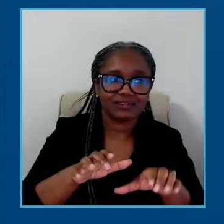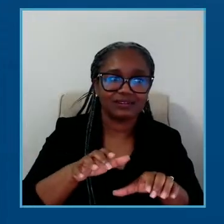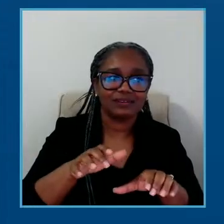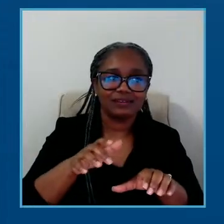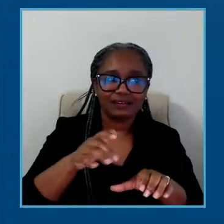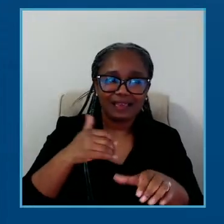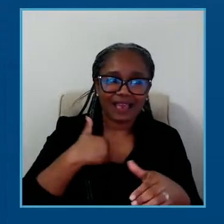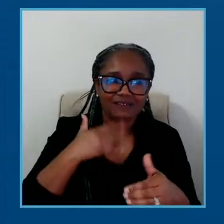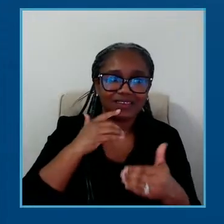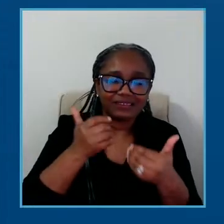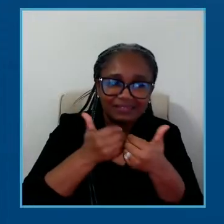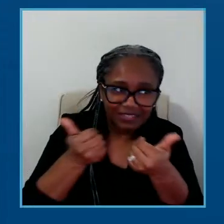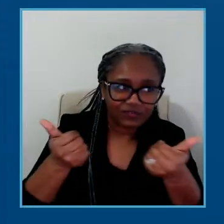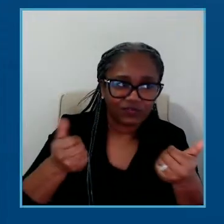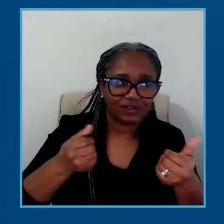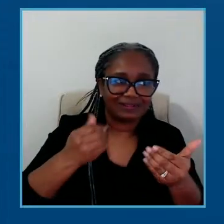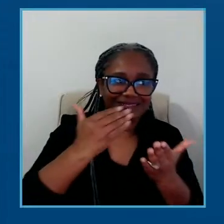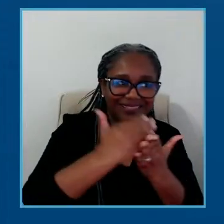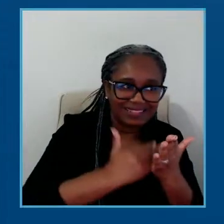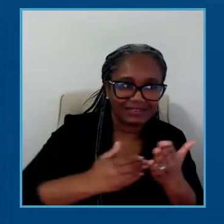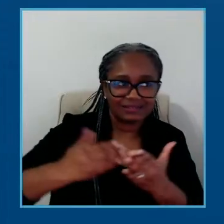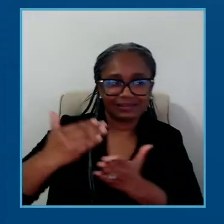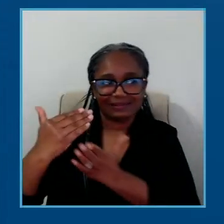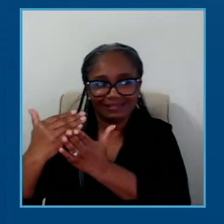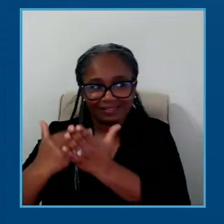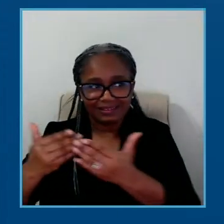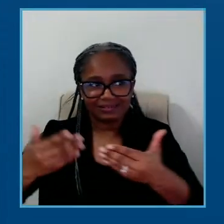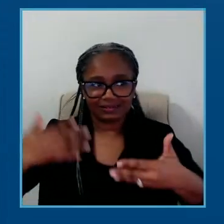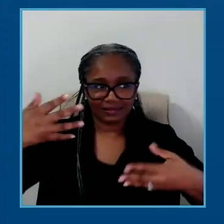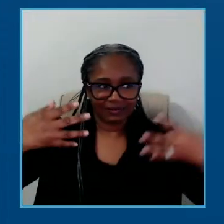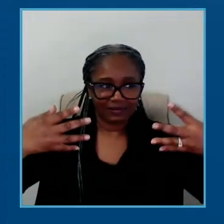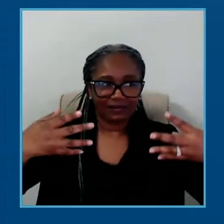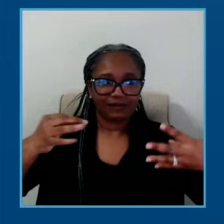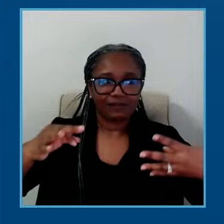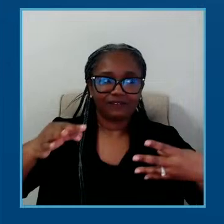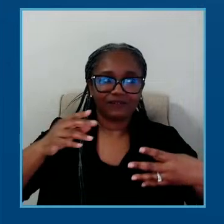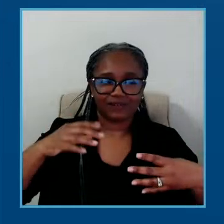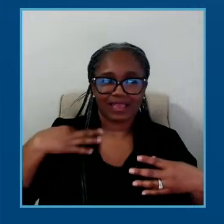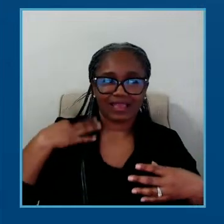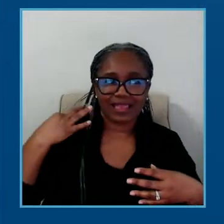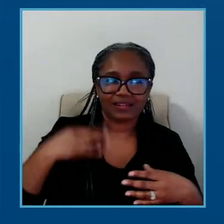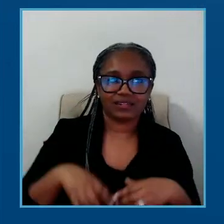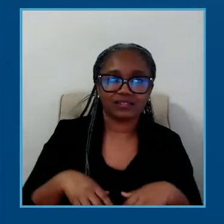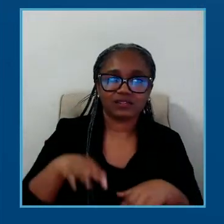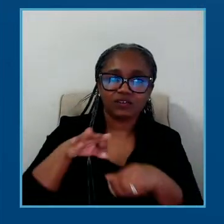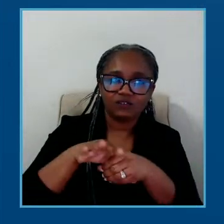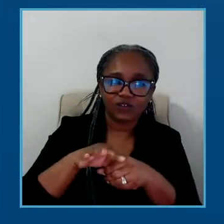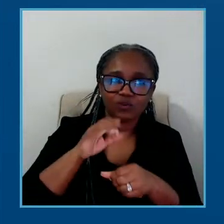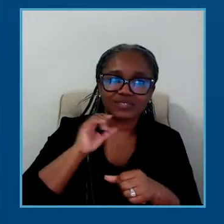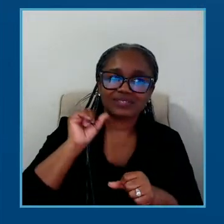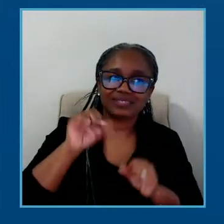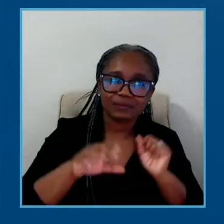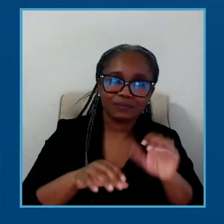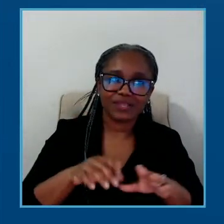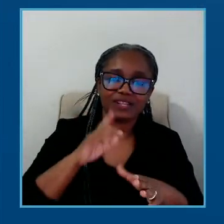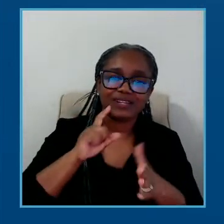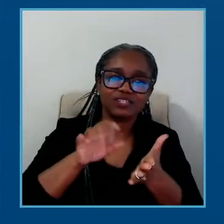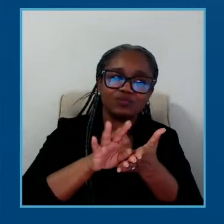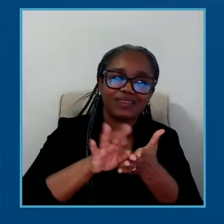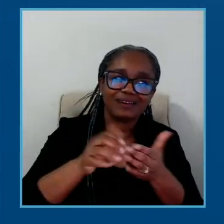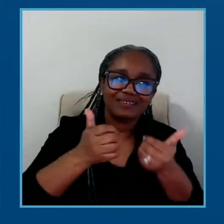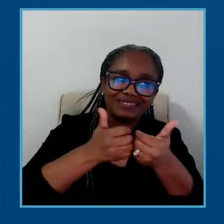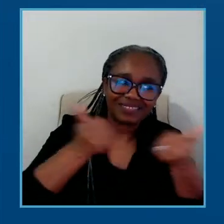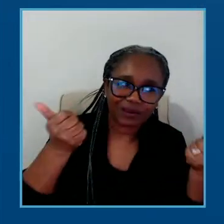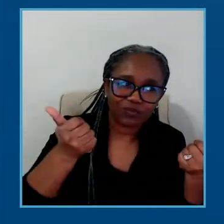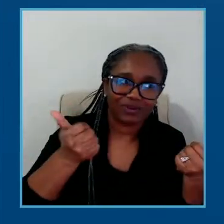matter. Honorable chairpersons, at this time, we will not call Kirsty Holland and reserve the